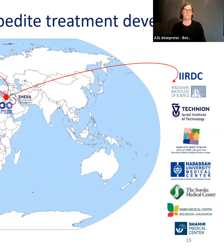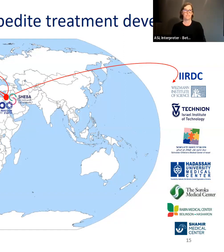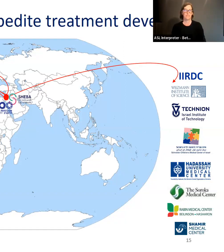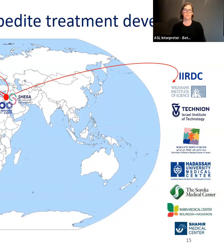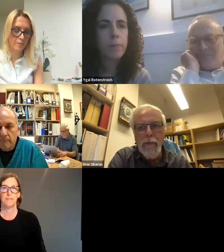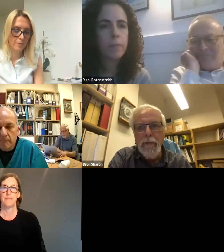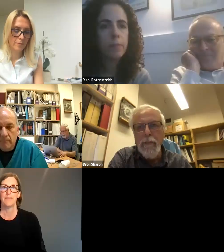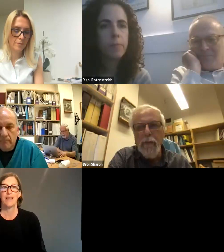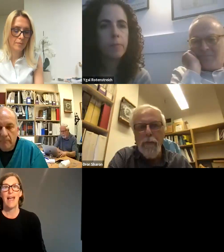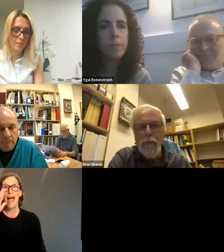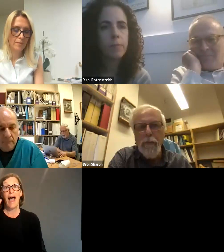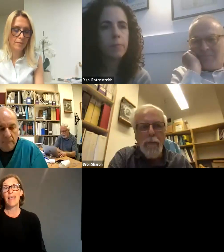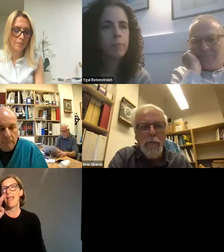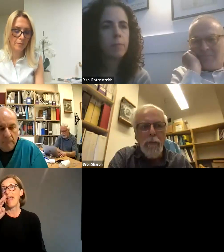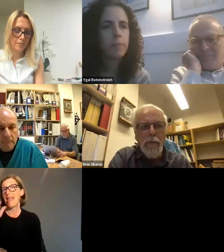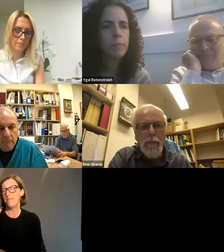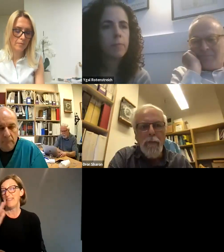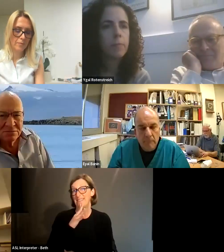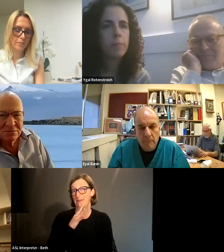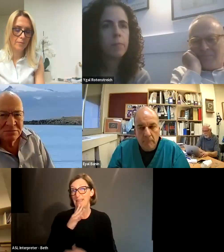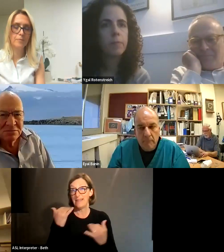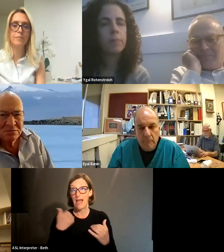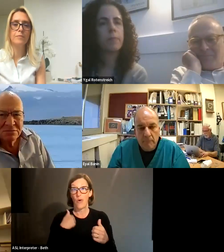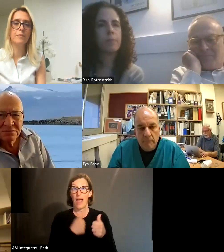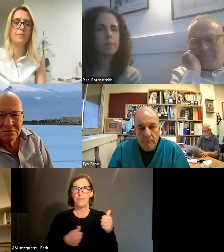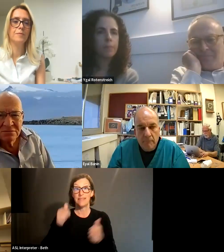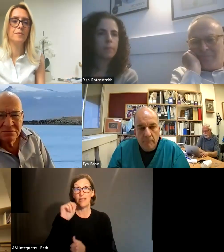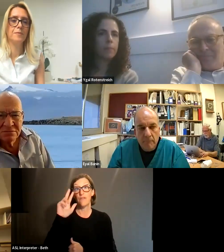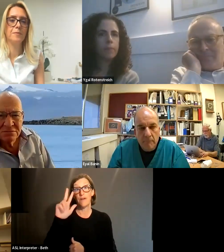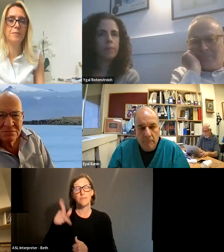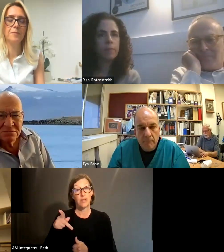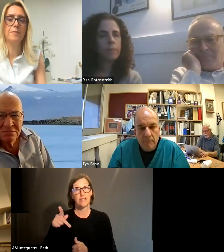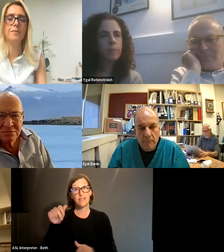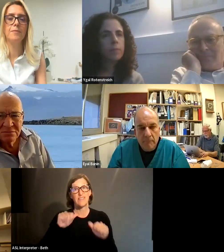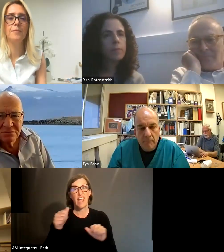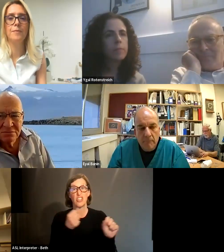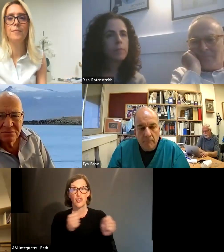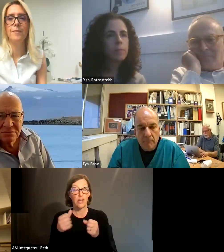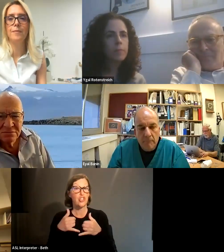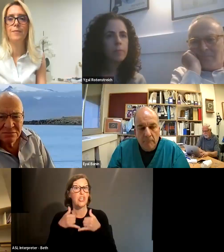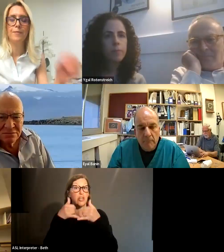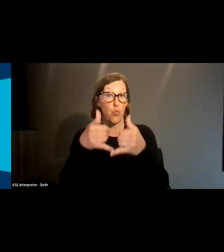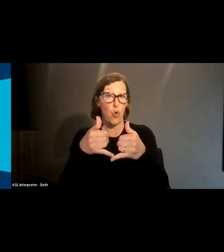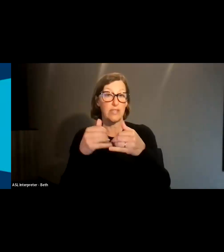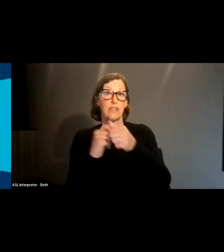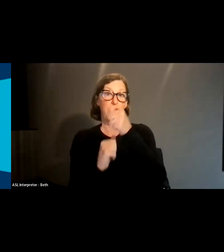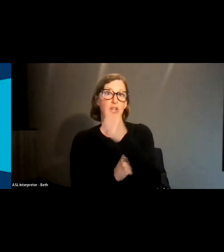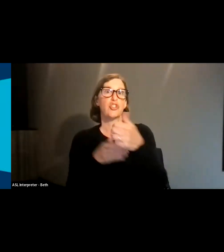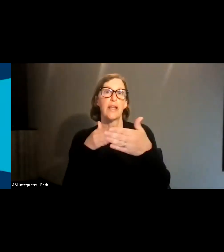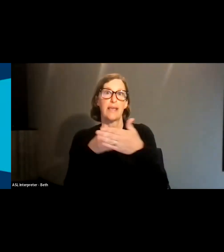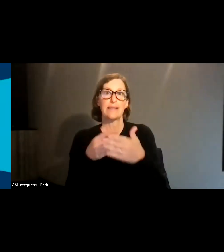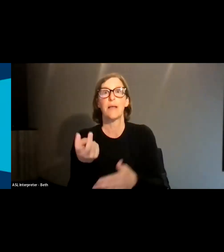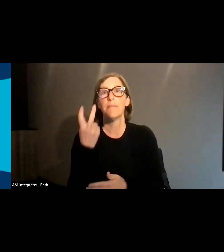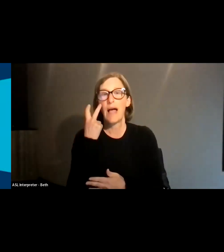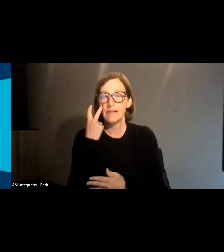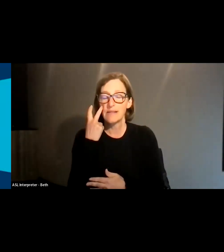Hi, this is Amy Laster, Senior Vice President of Science Strategy and Awards with the Foundation Fighting Blindness. I want to